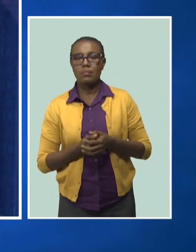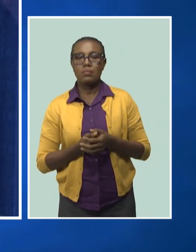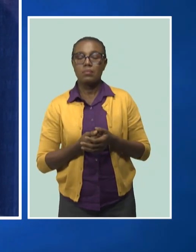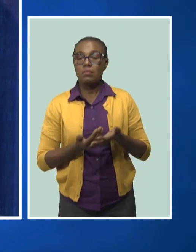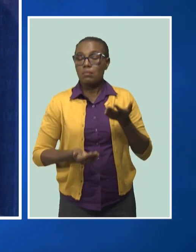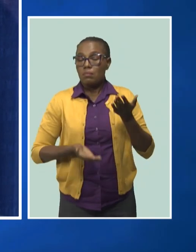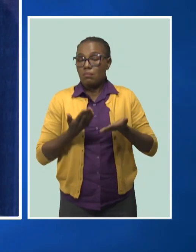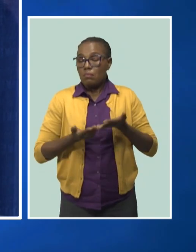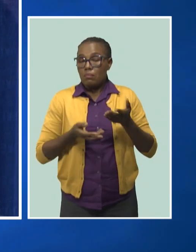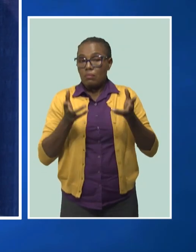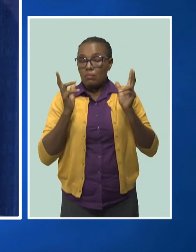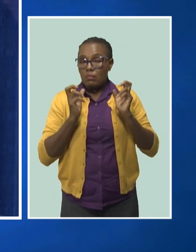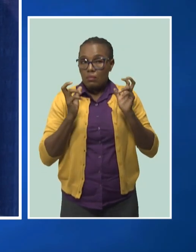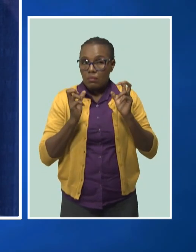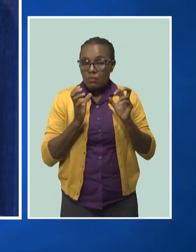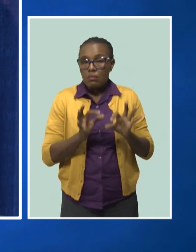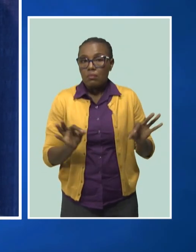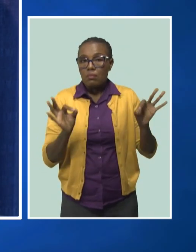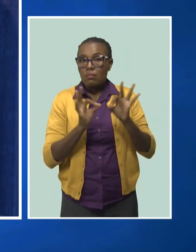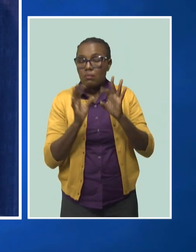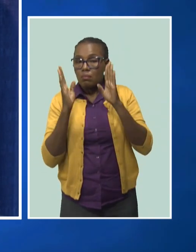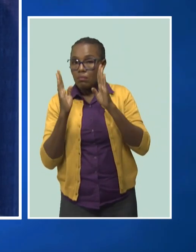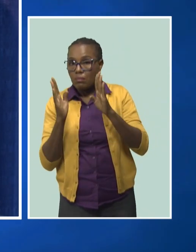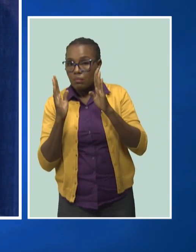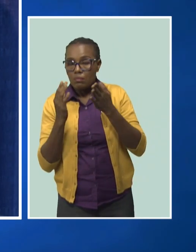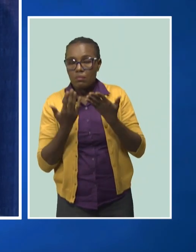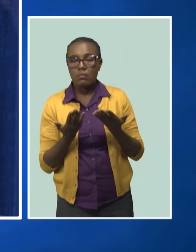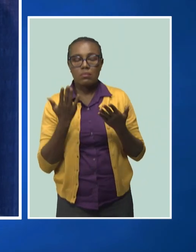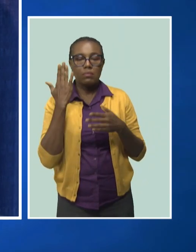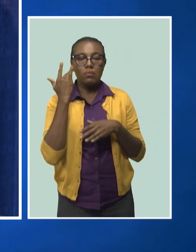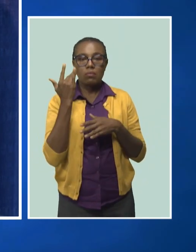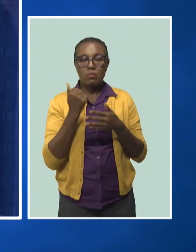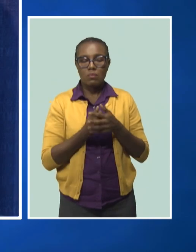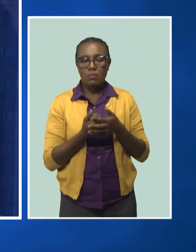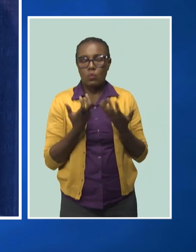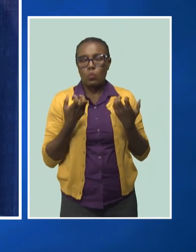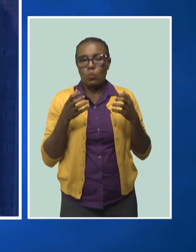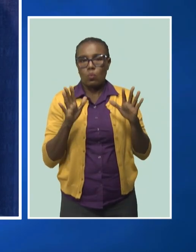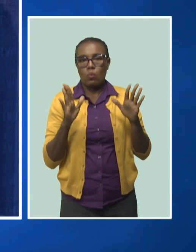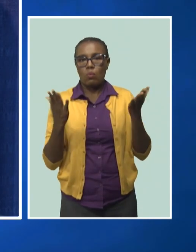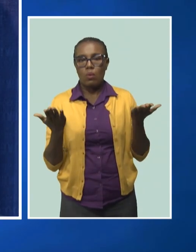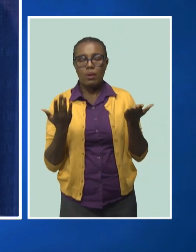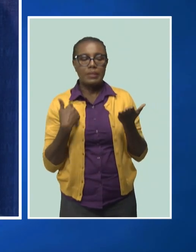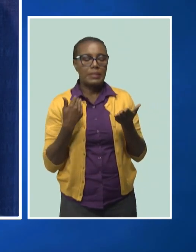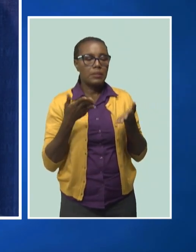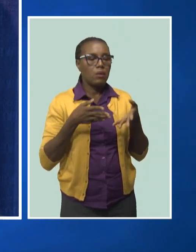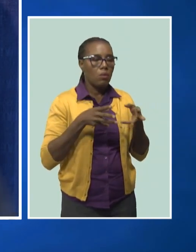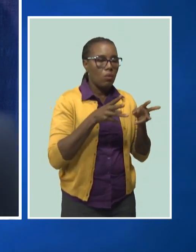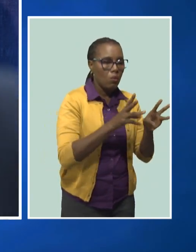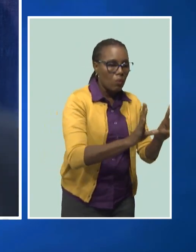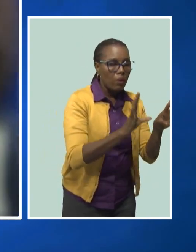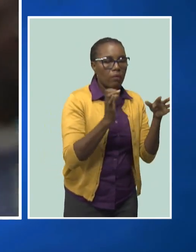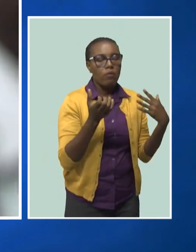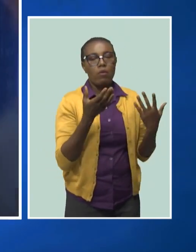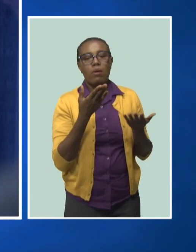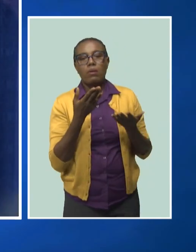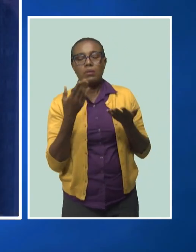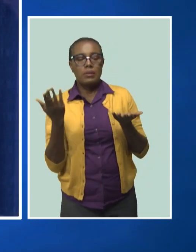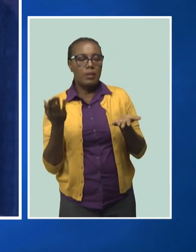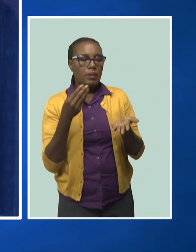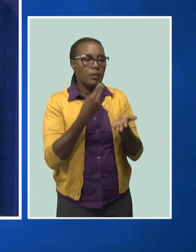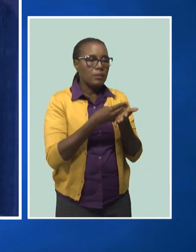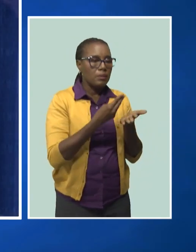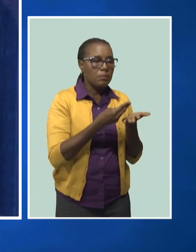that we do need to highlight, because what we don't want is one particular path for the concessions in terms of a 90-day,